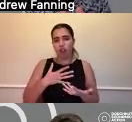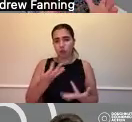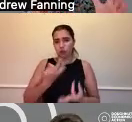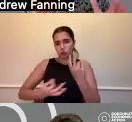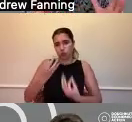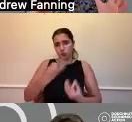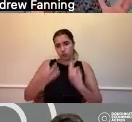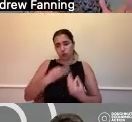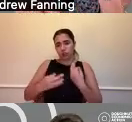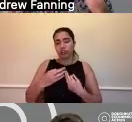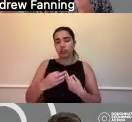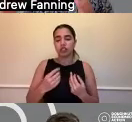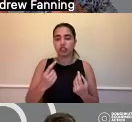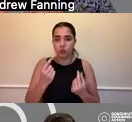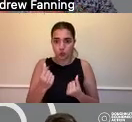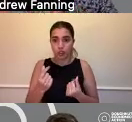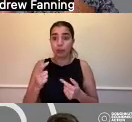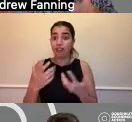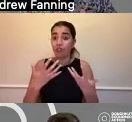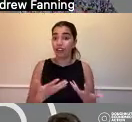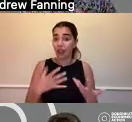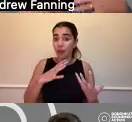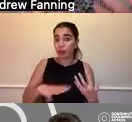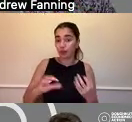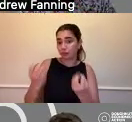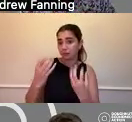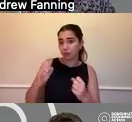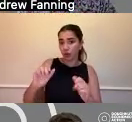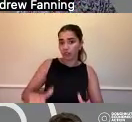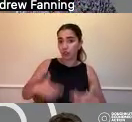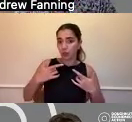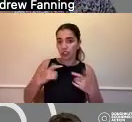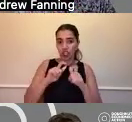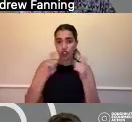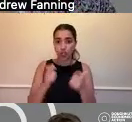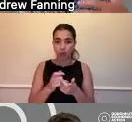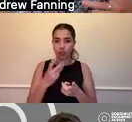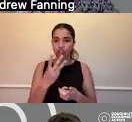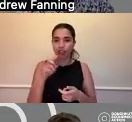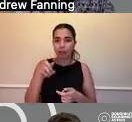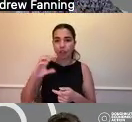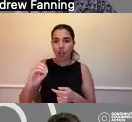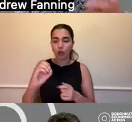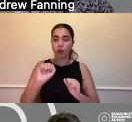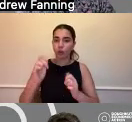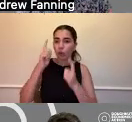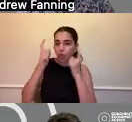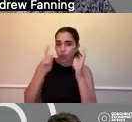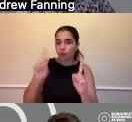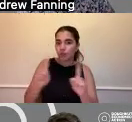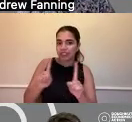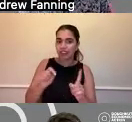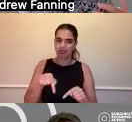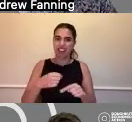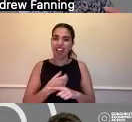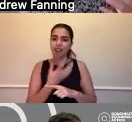moment. And for now, we would also love to hear your thoughts following Donut 3.0 and this evolution that we have so far